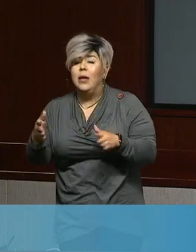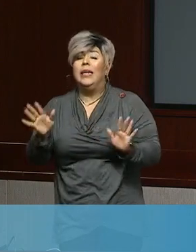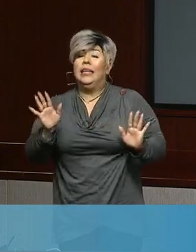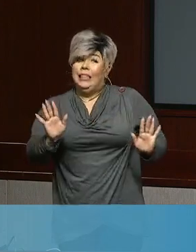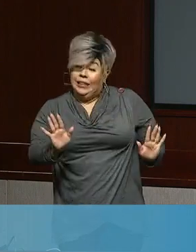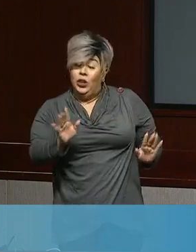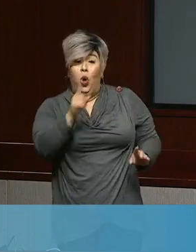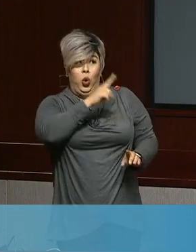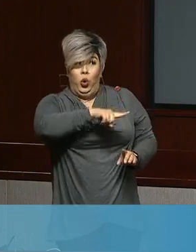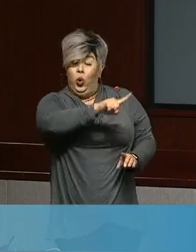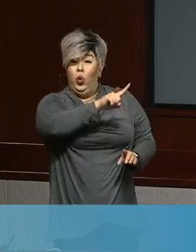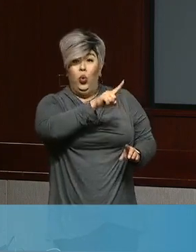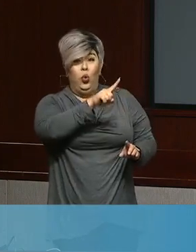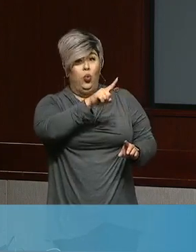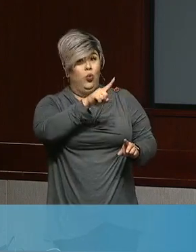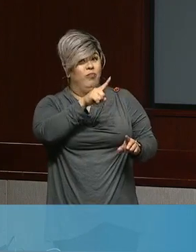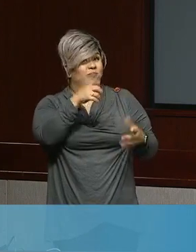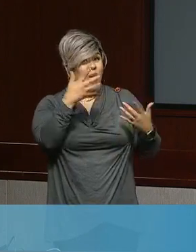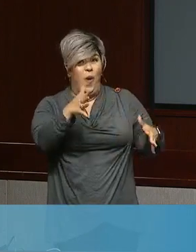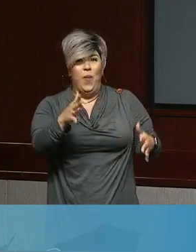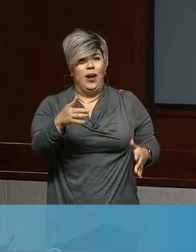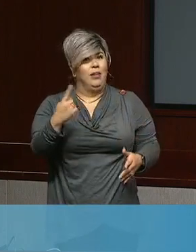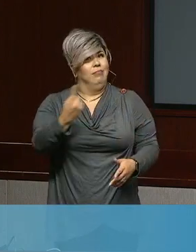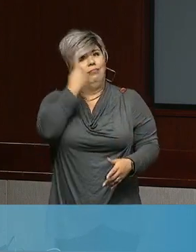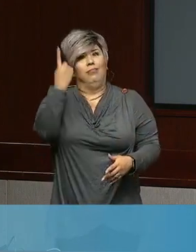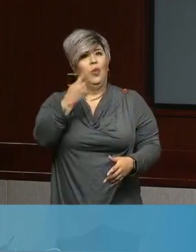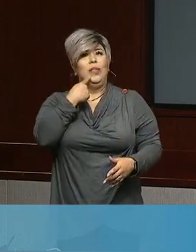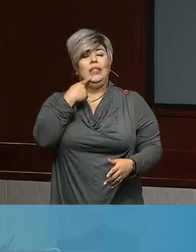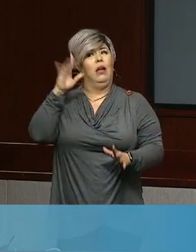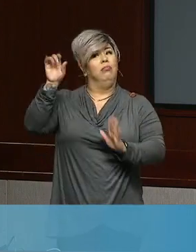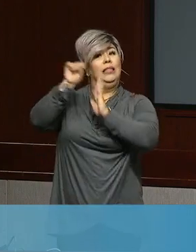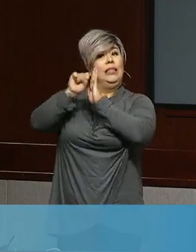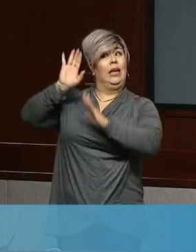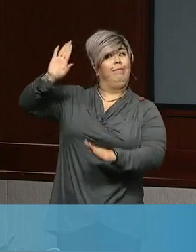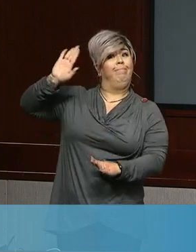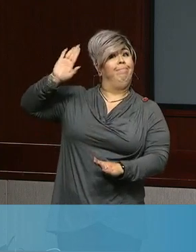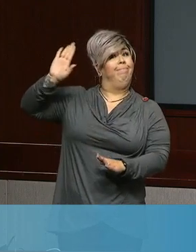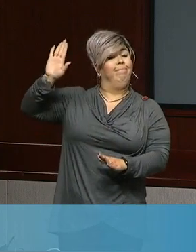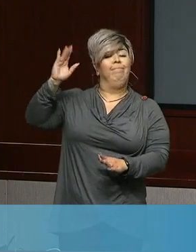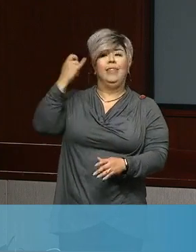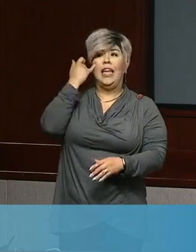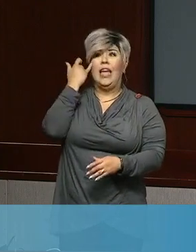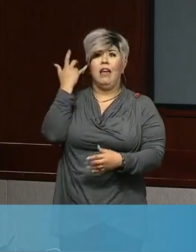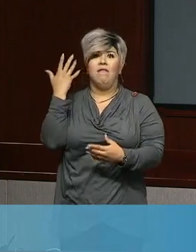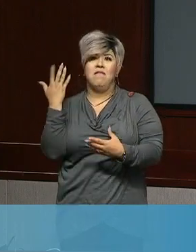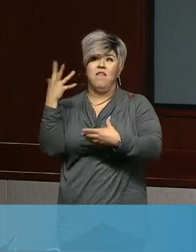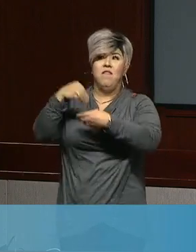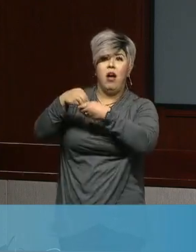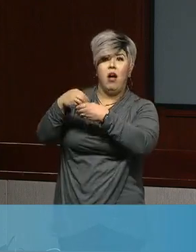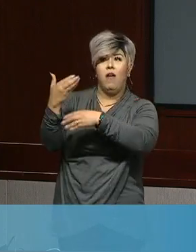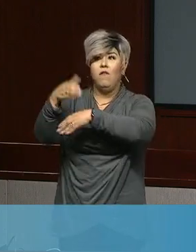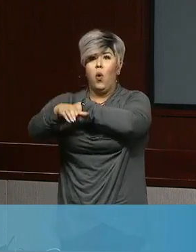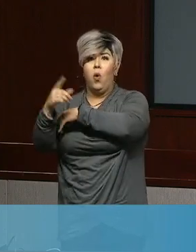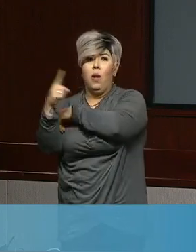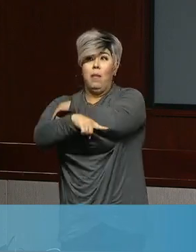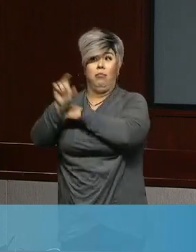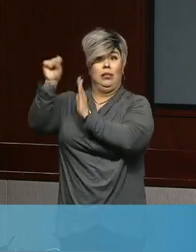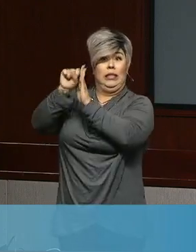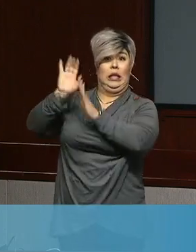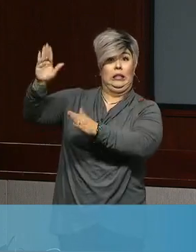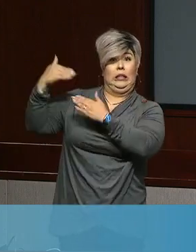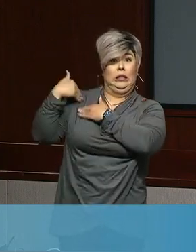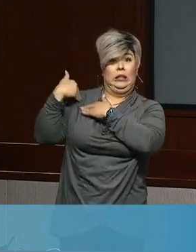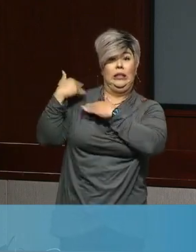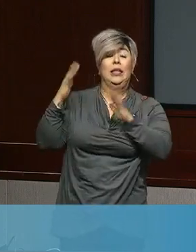stance that this is the state's order and therefore it's up to the state to issue any kind of enforcement. But I promised one of